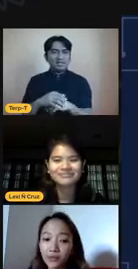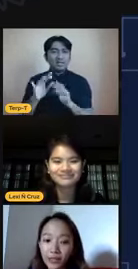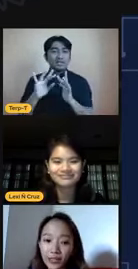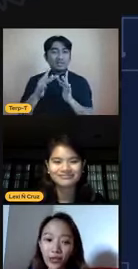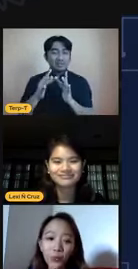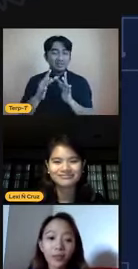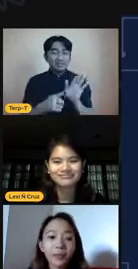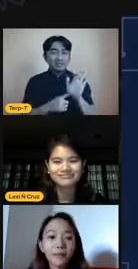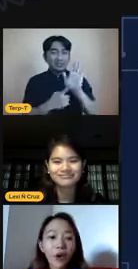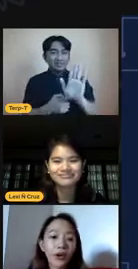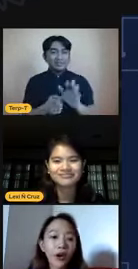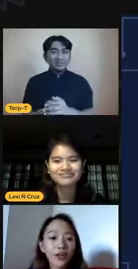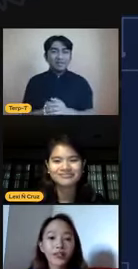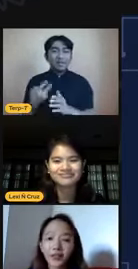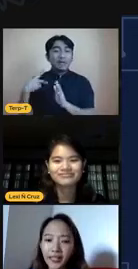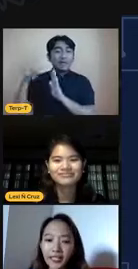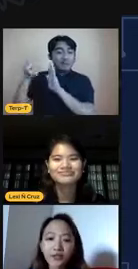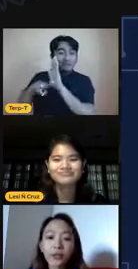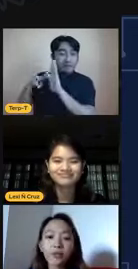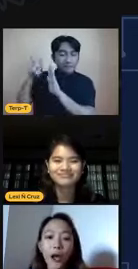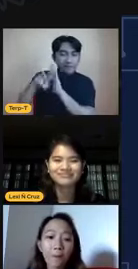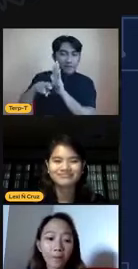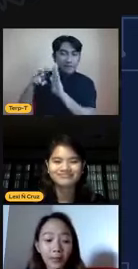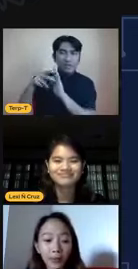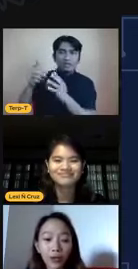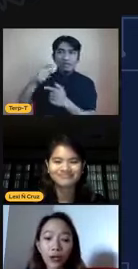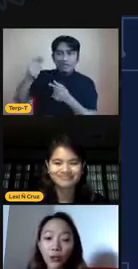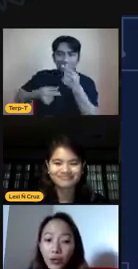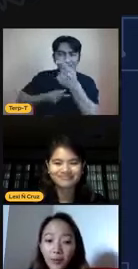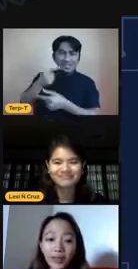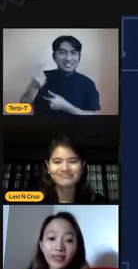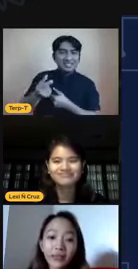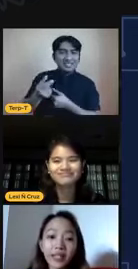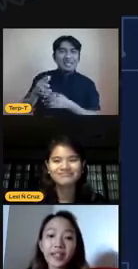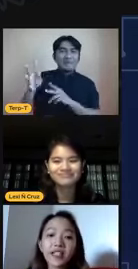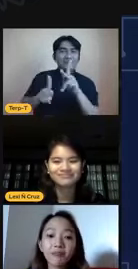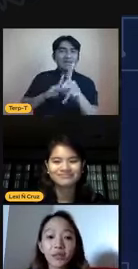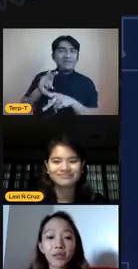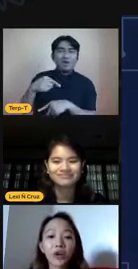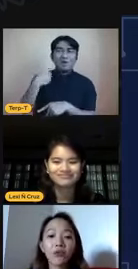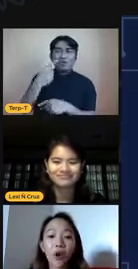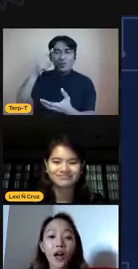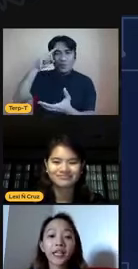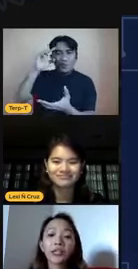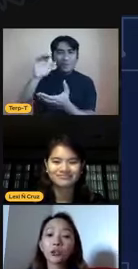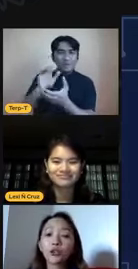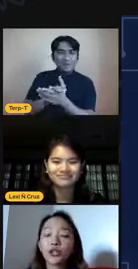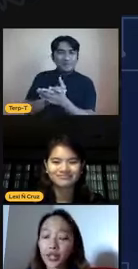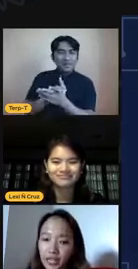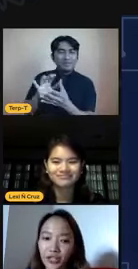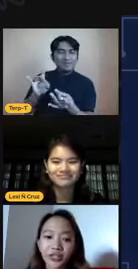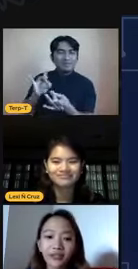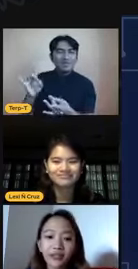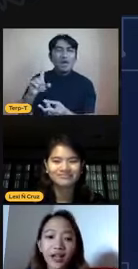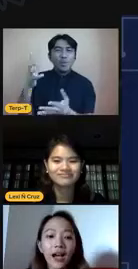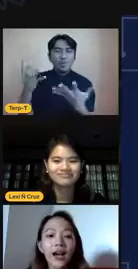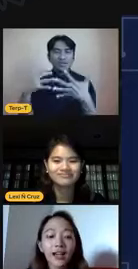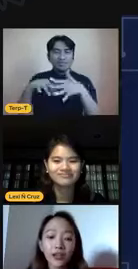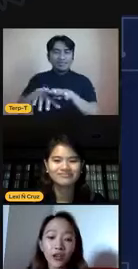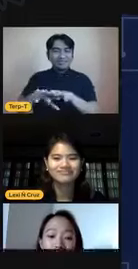This video will be more on greetings from some people who are believing in the spirit of one inclusion